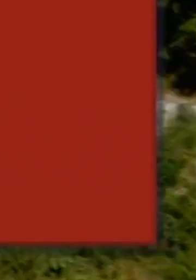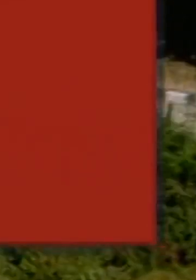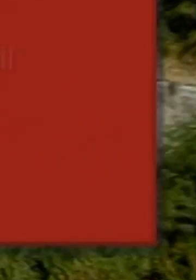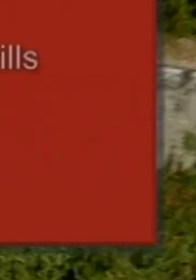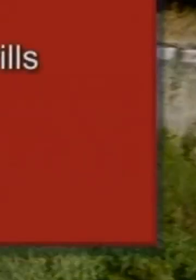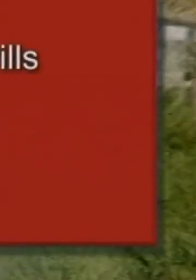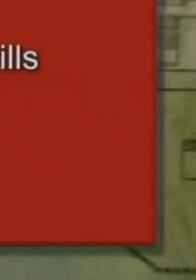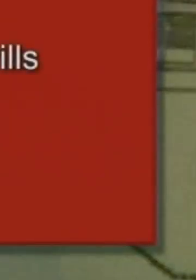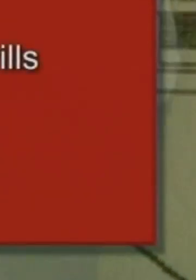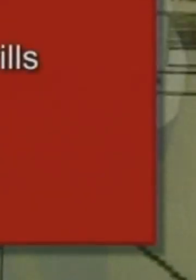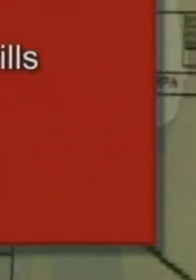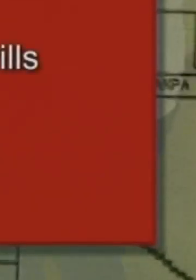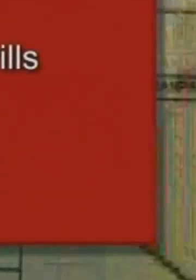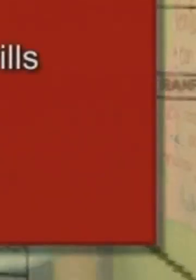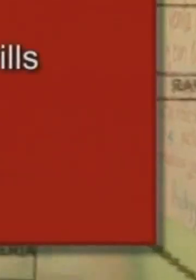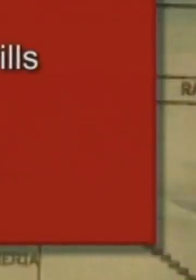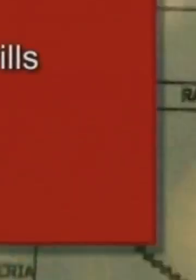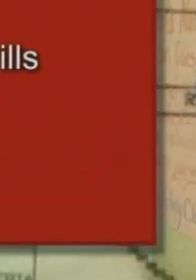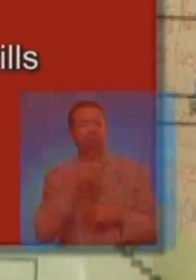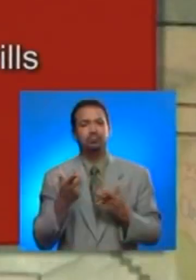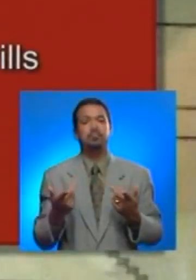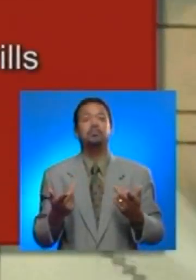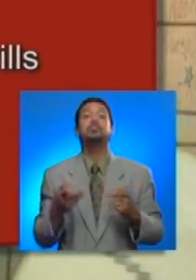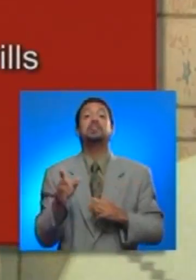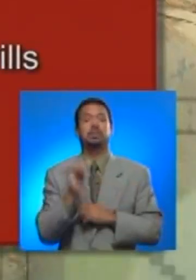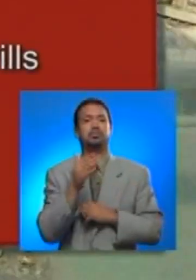Perform evacuation drills.